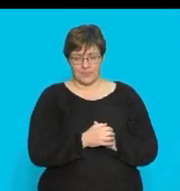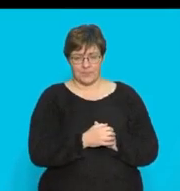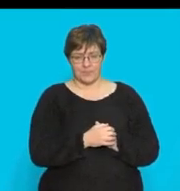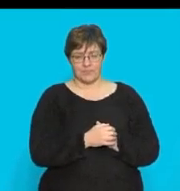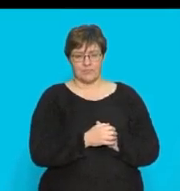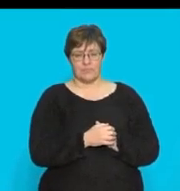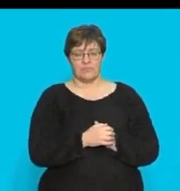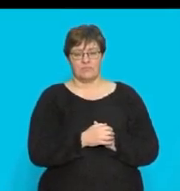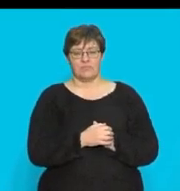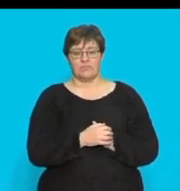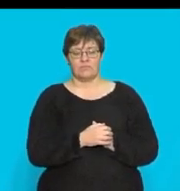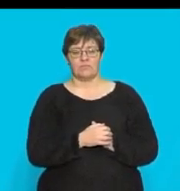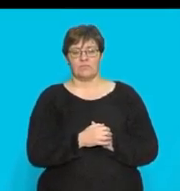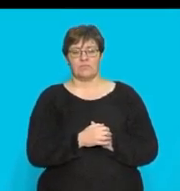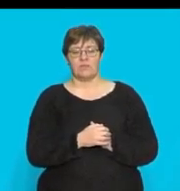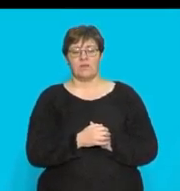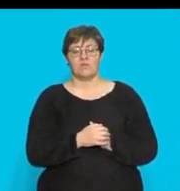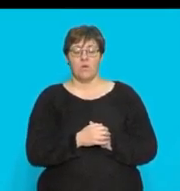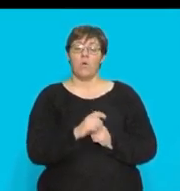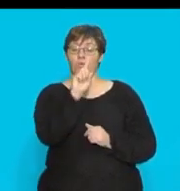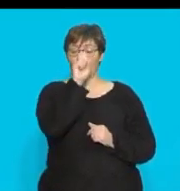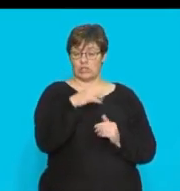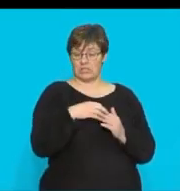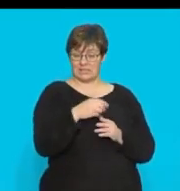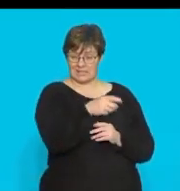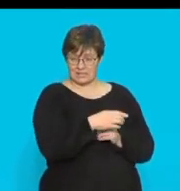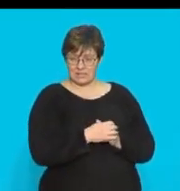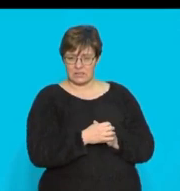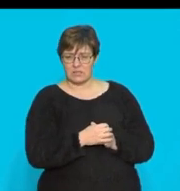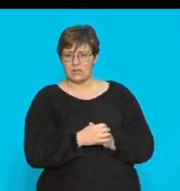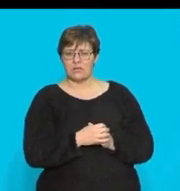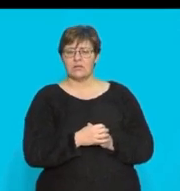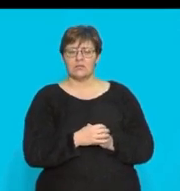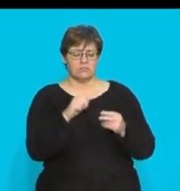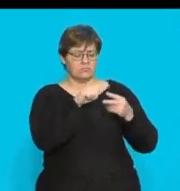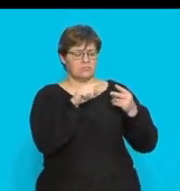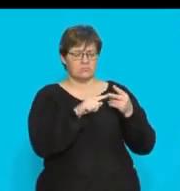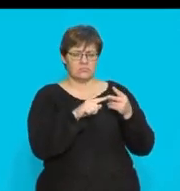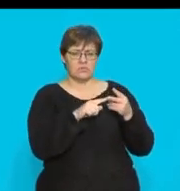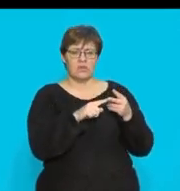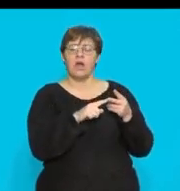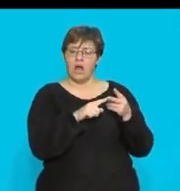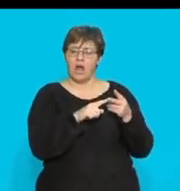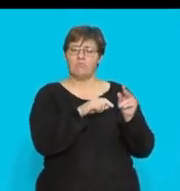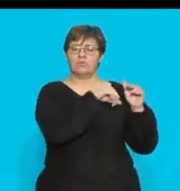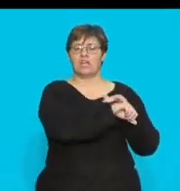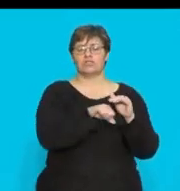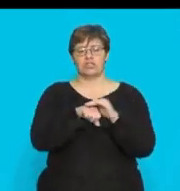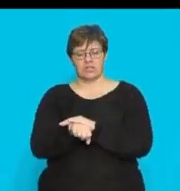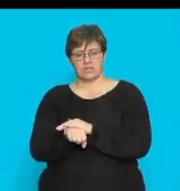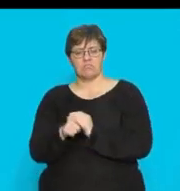flowers. Okay, now the leading question. Which two modes of